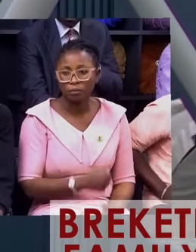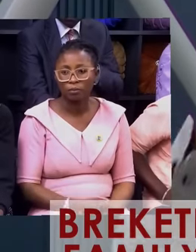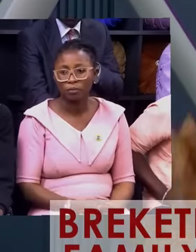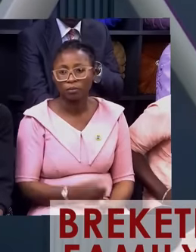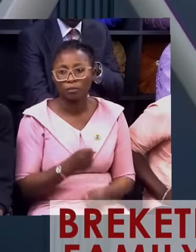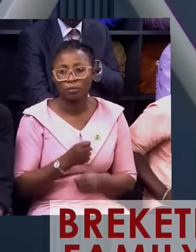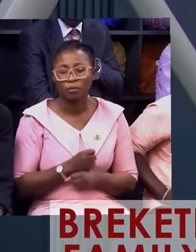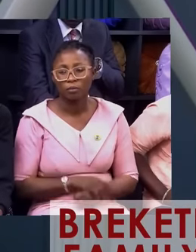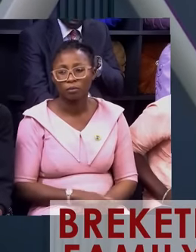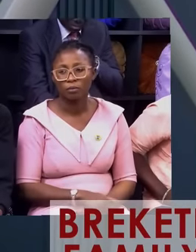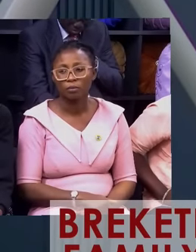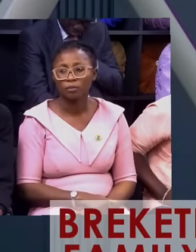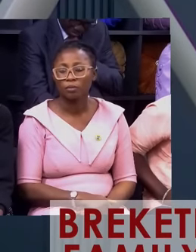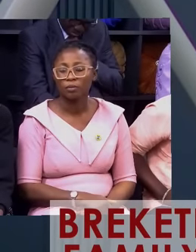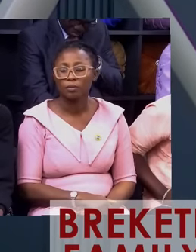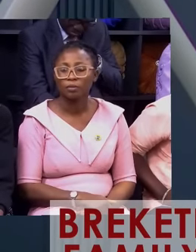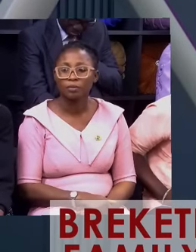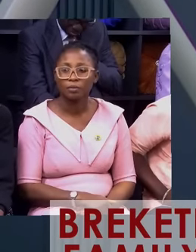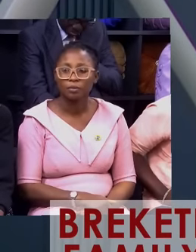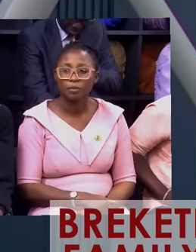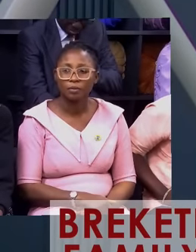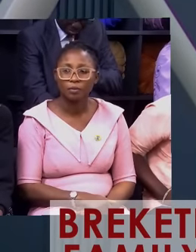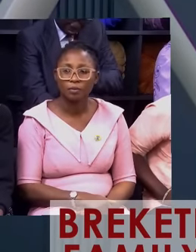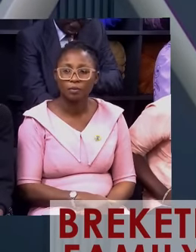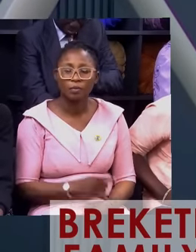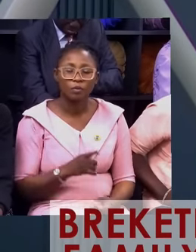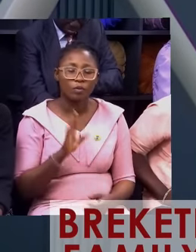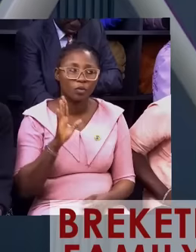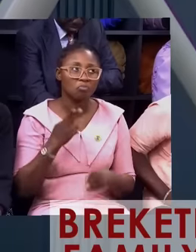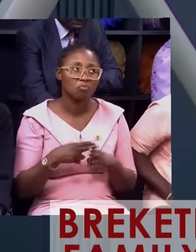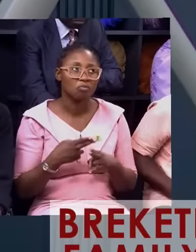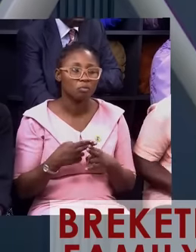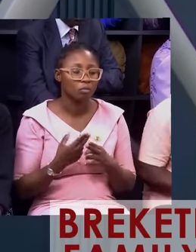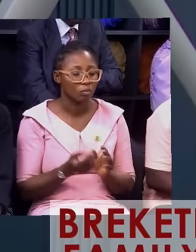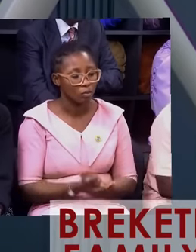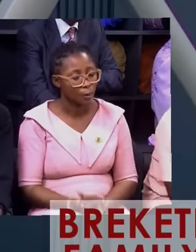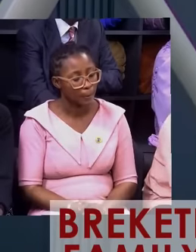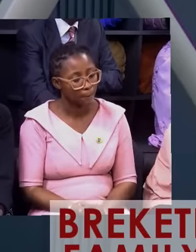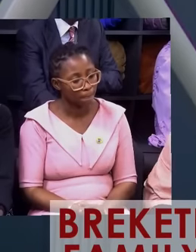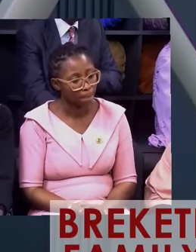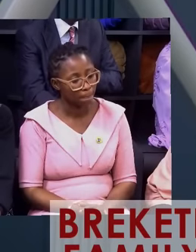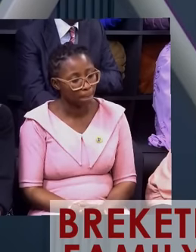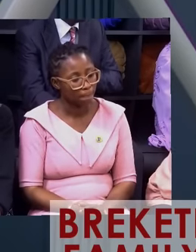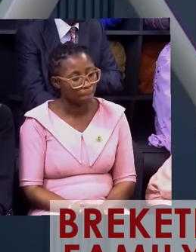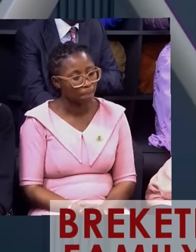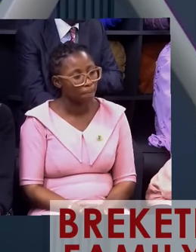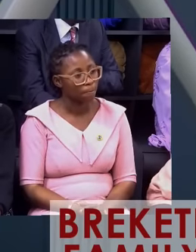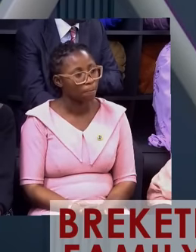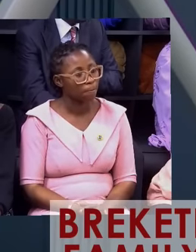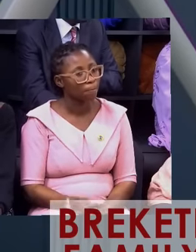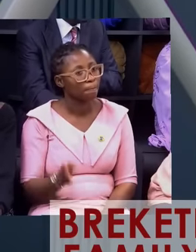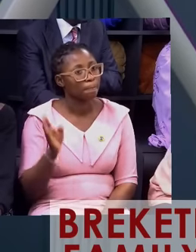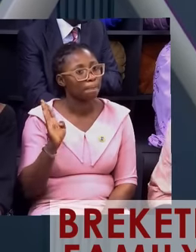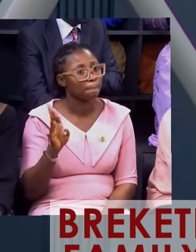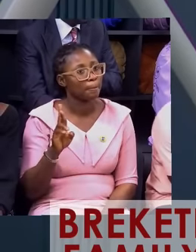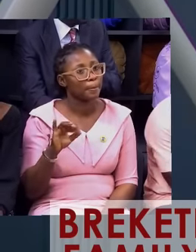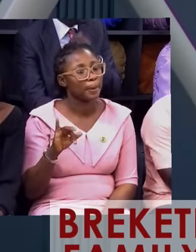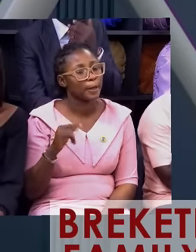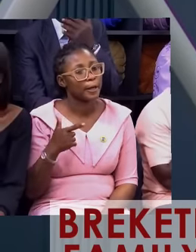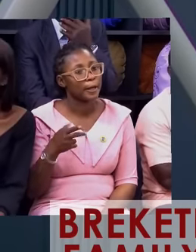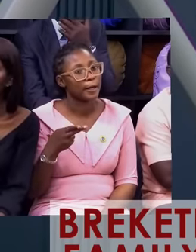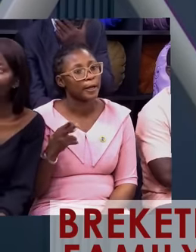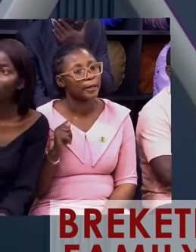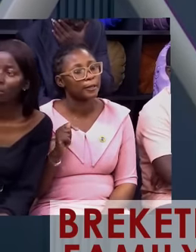okay okay hello Wai him be your name Bri Vienna Austria